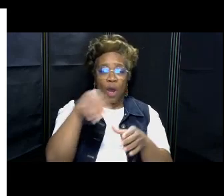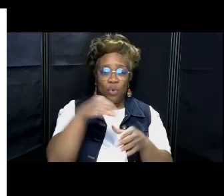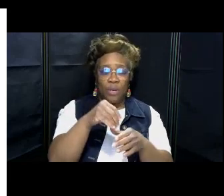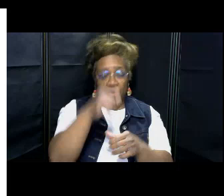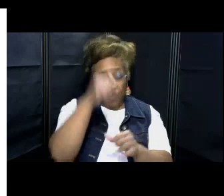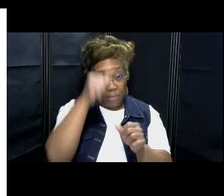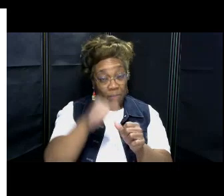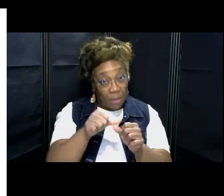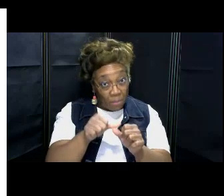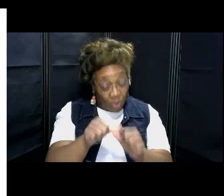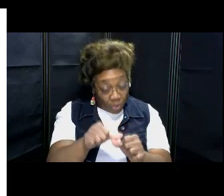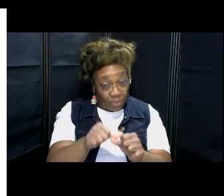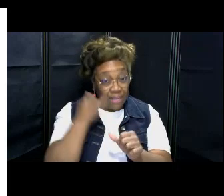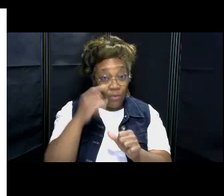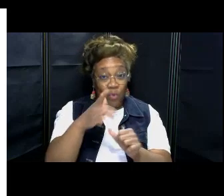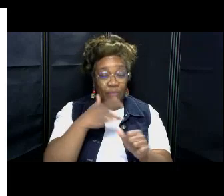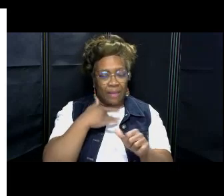out.